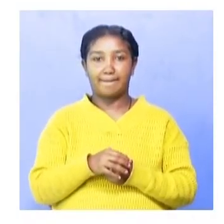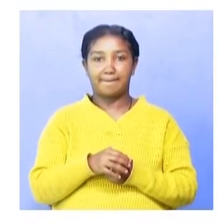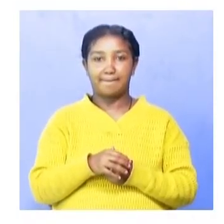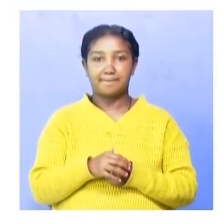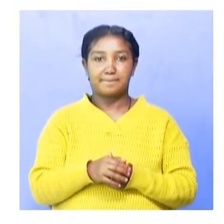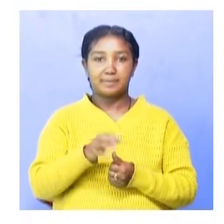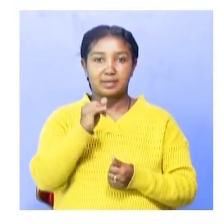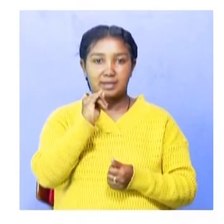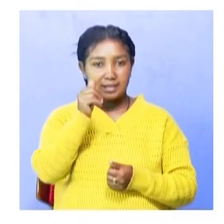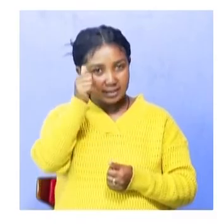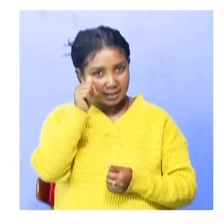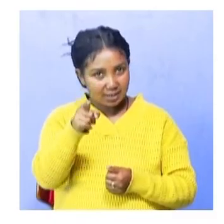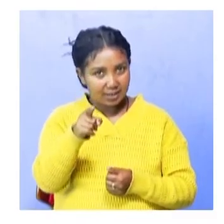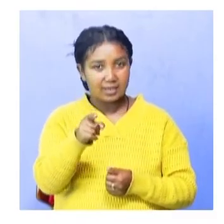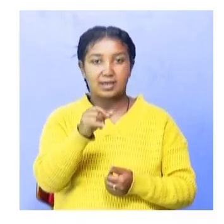he,